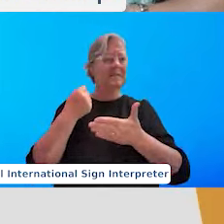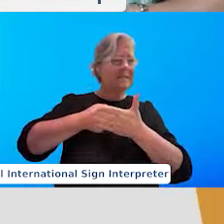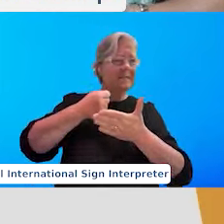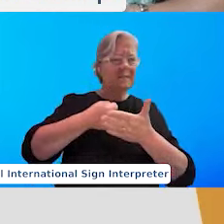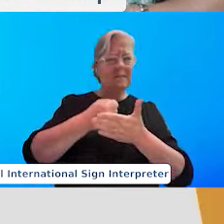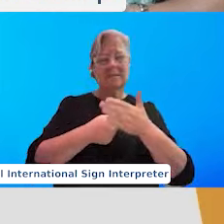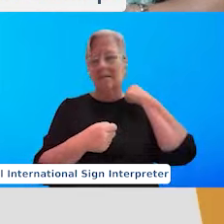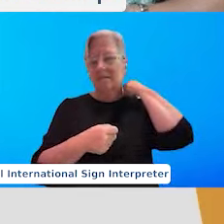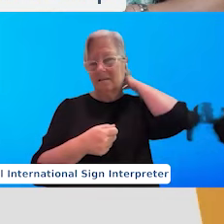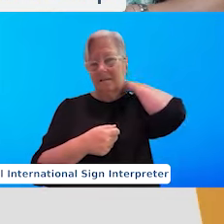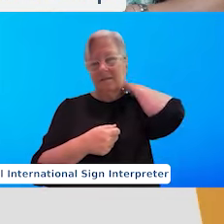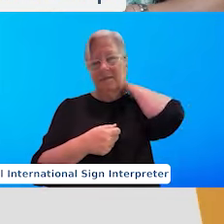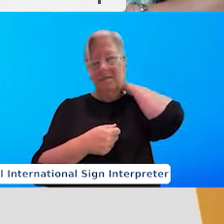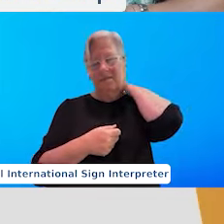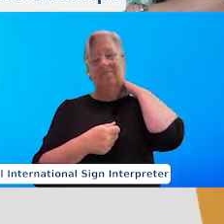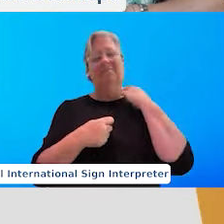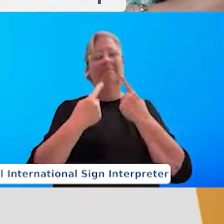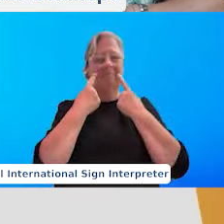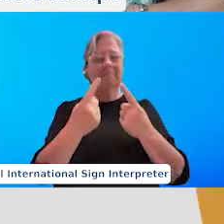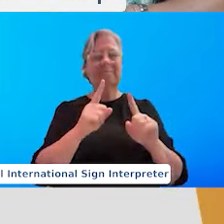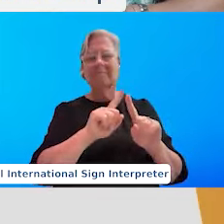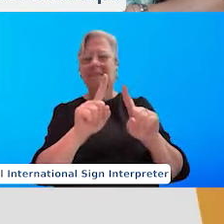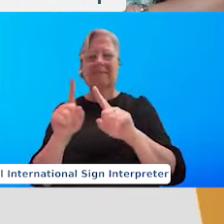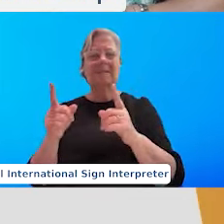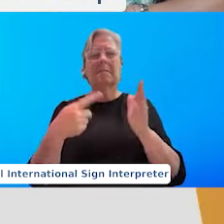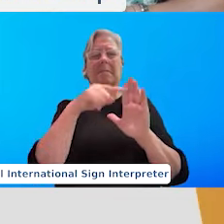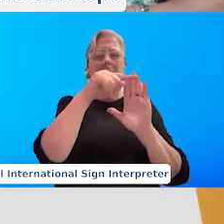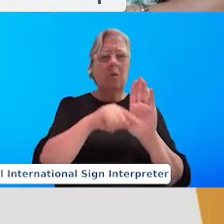pertaining to persons with disabilities.